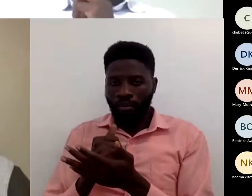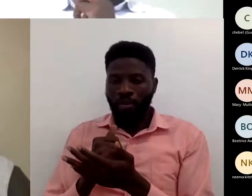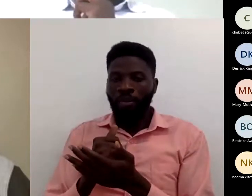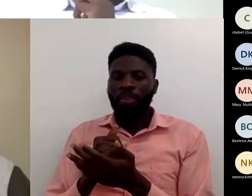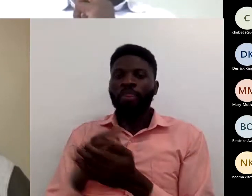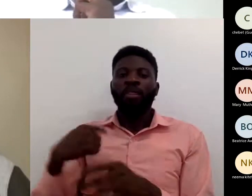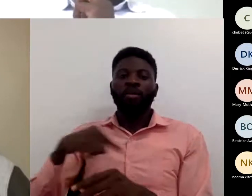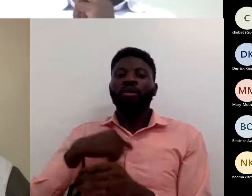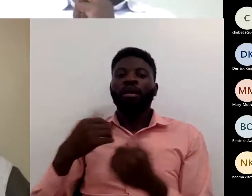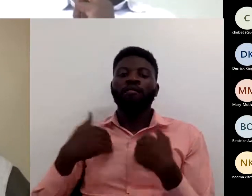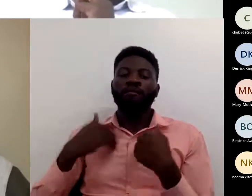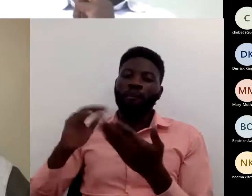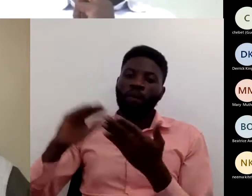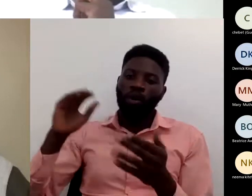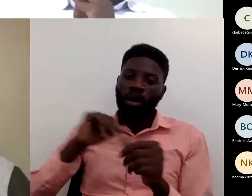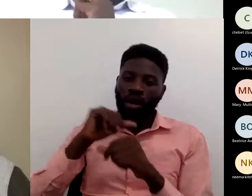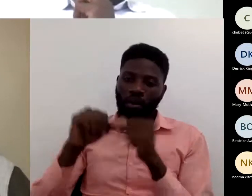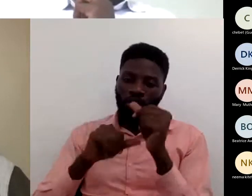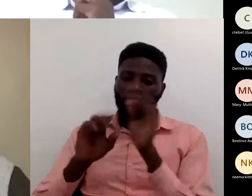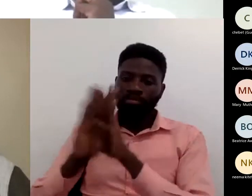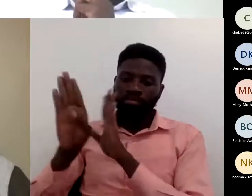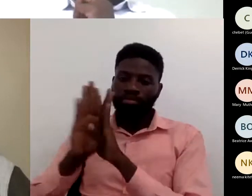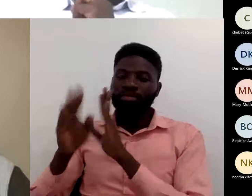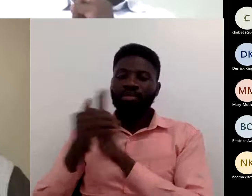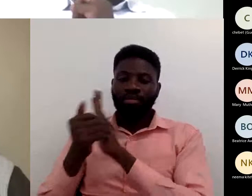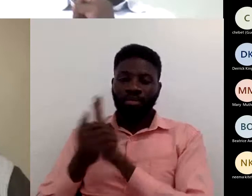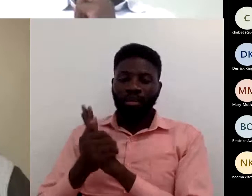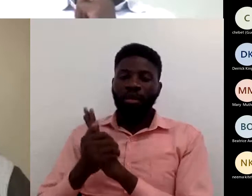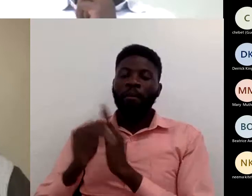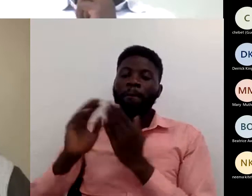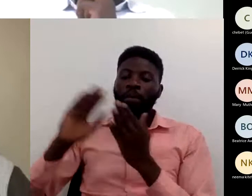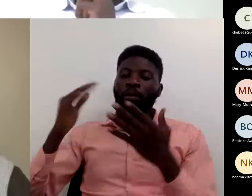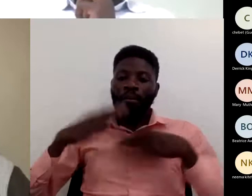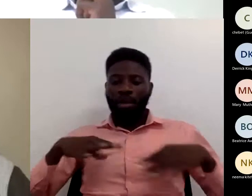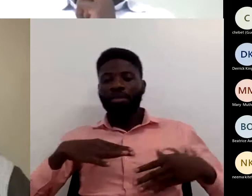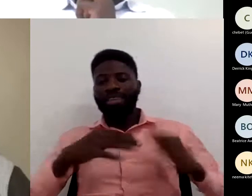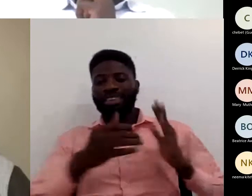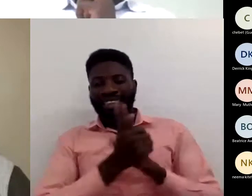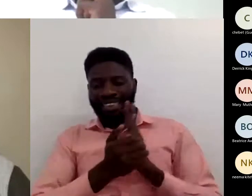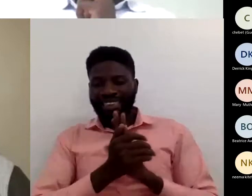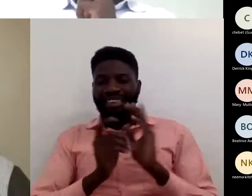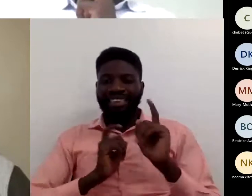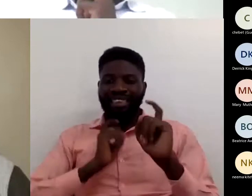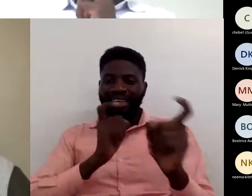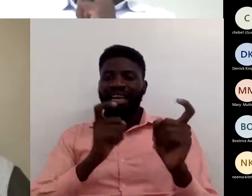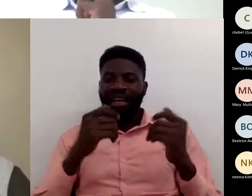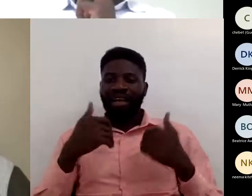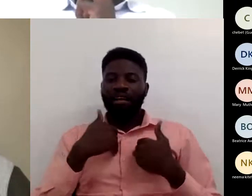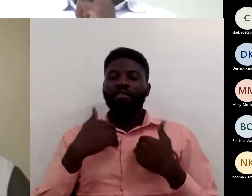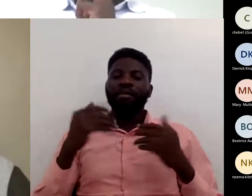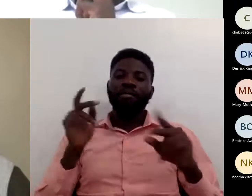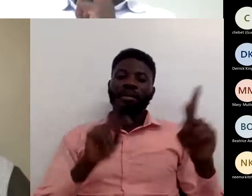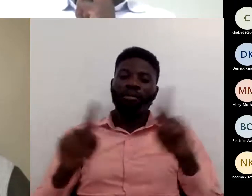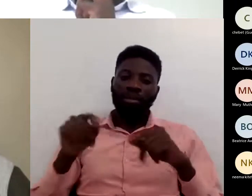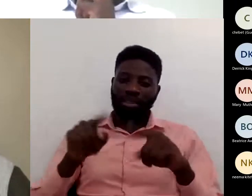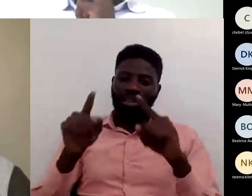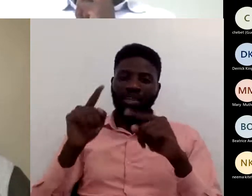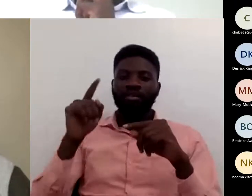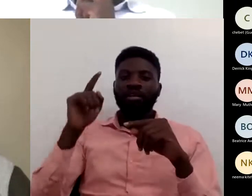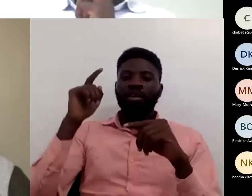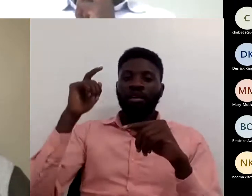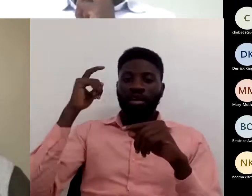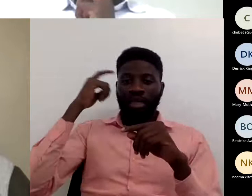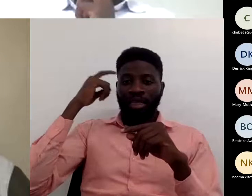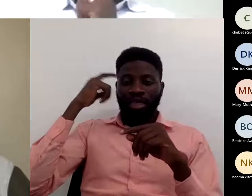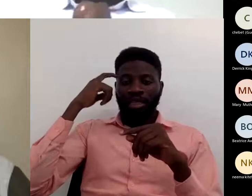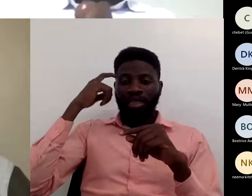more on developing skills, especially for talented people, for people who are intellectually